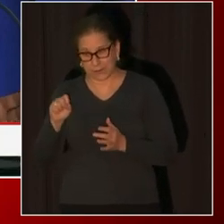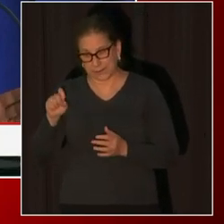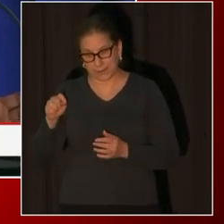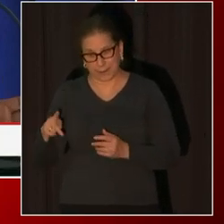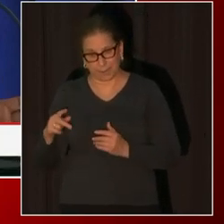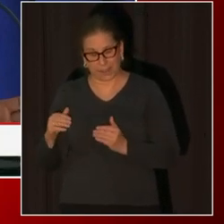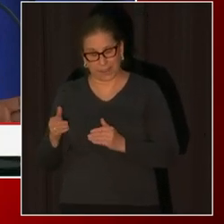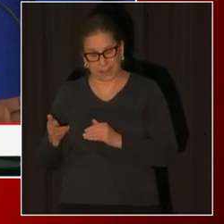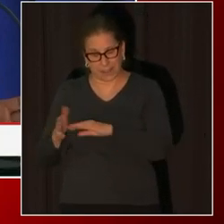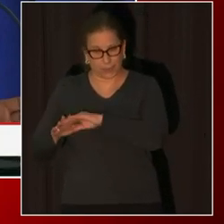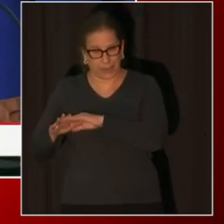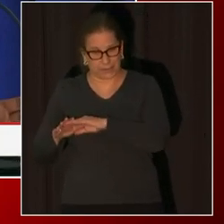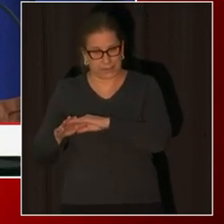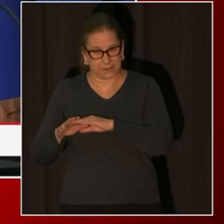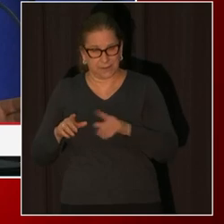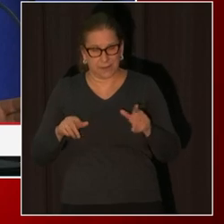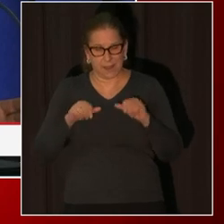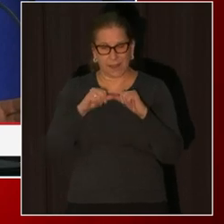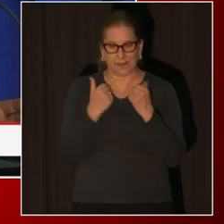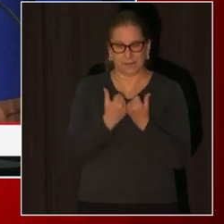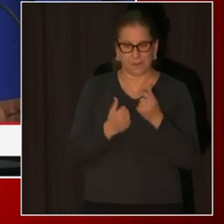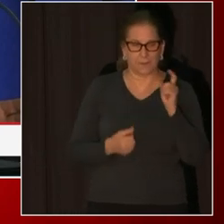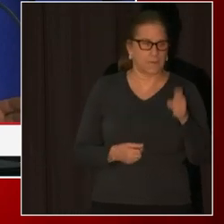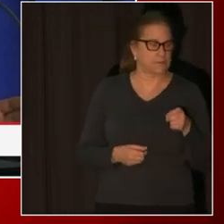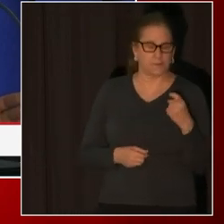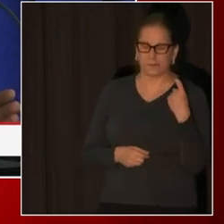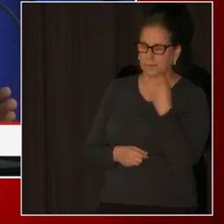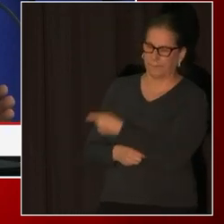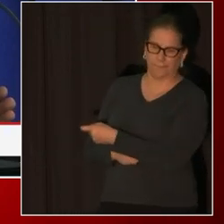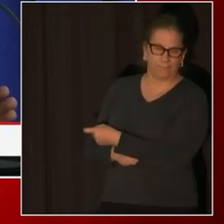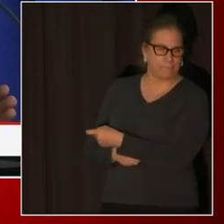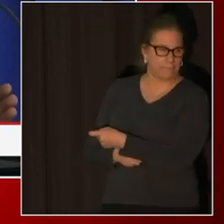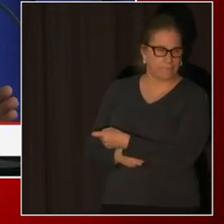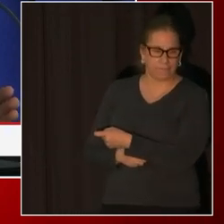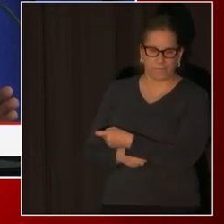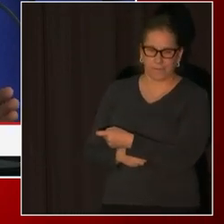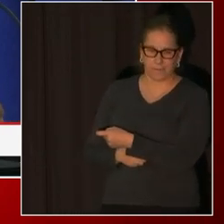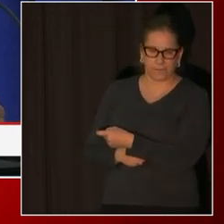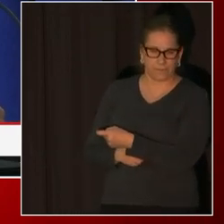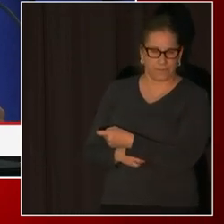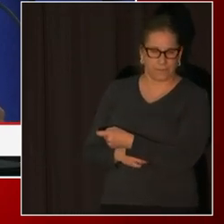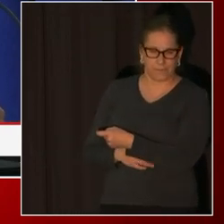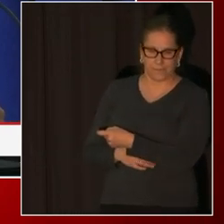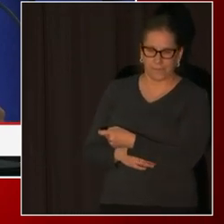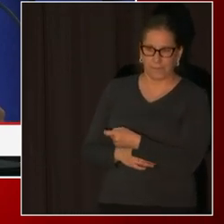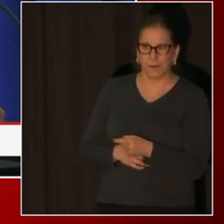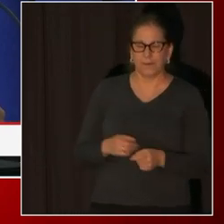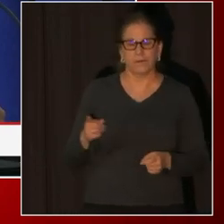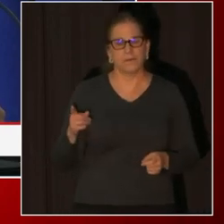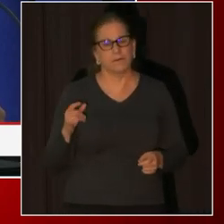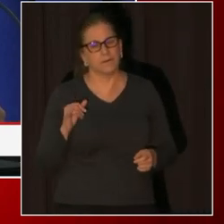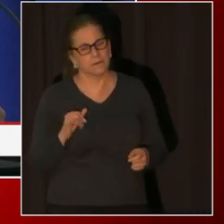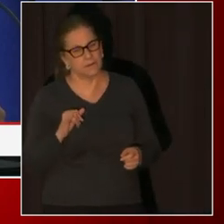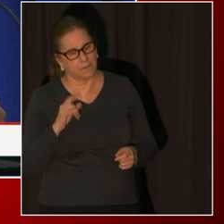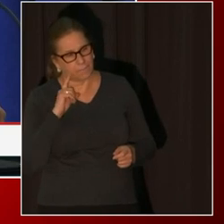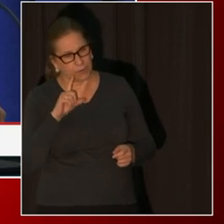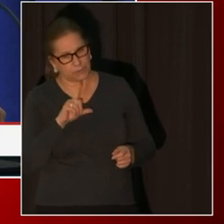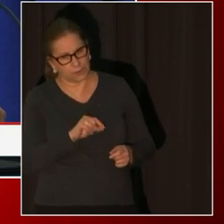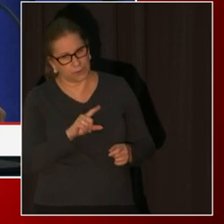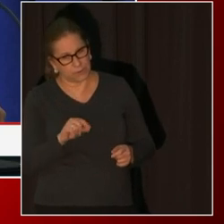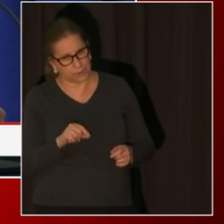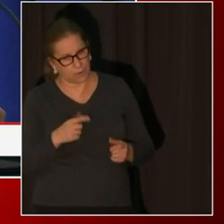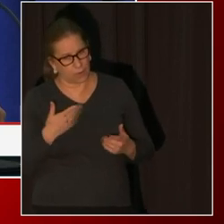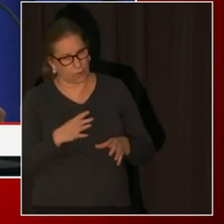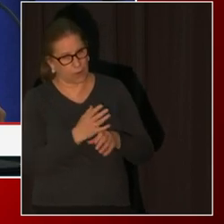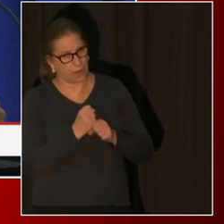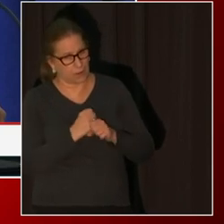do and move that step increase forward. Correct, Director? Yes. So for 20, they've already received their step increases if they would do